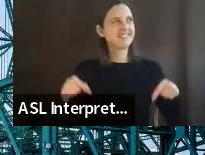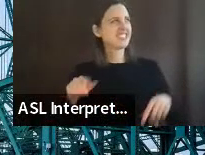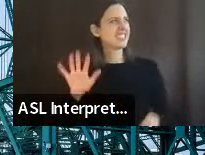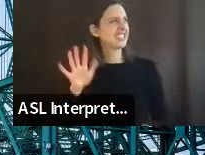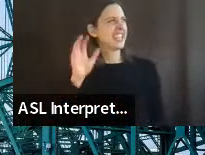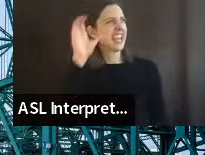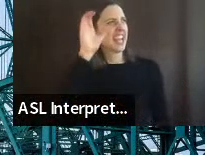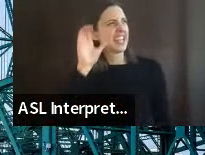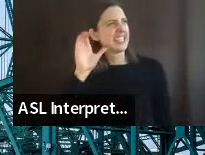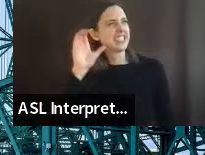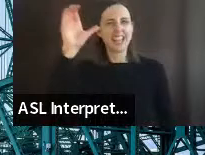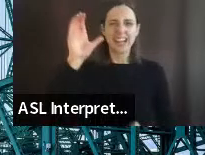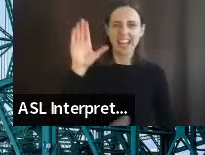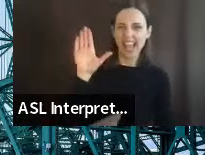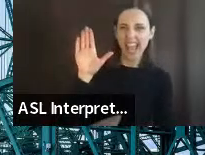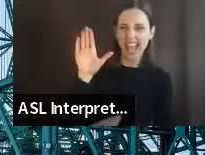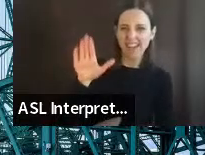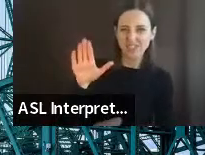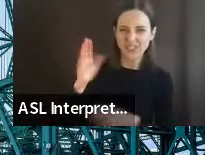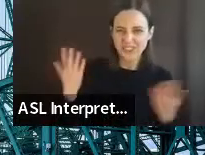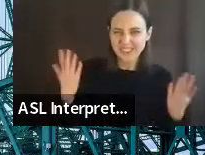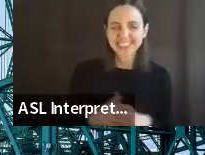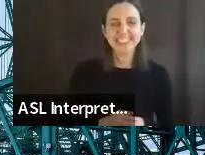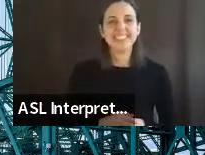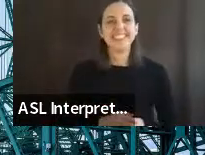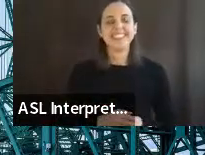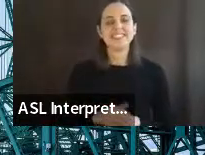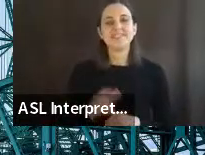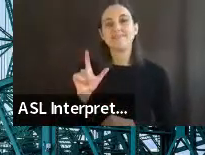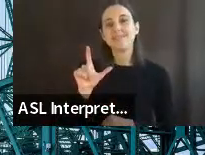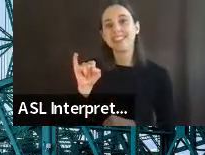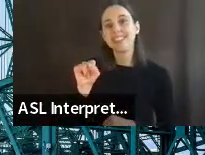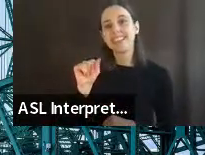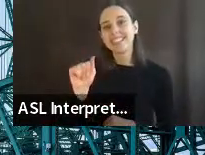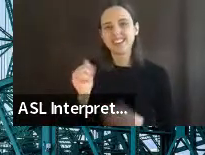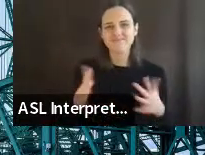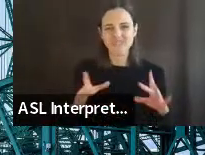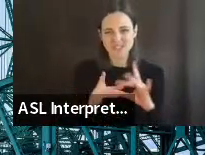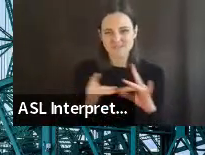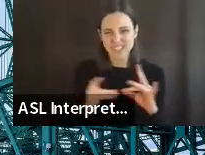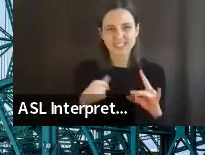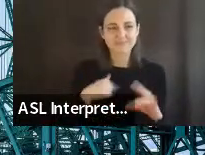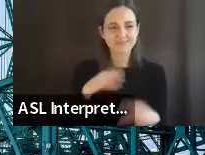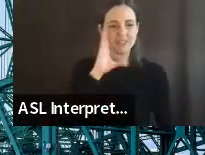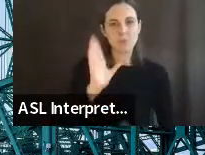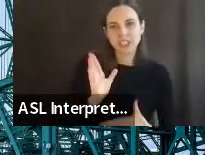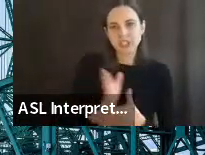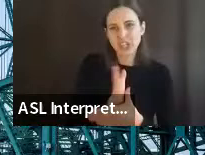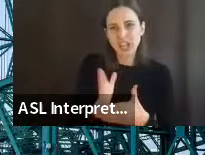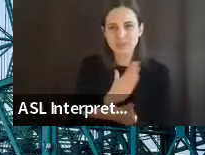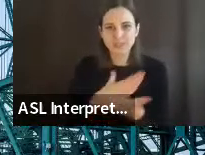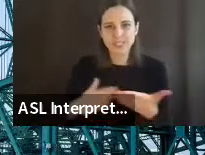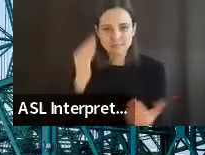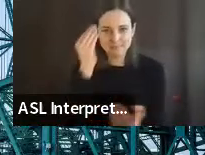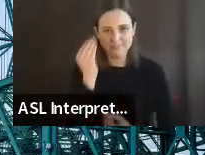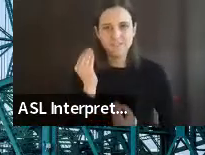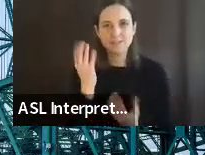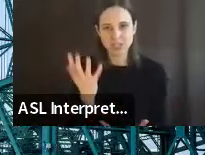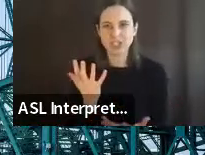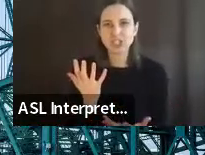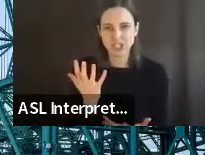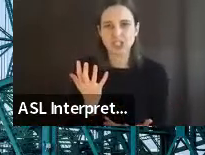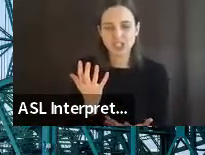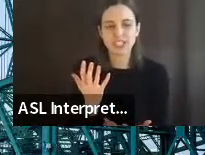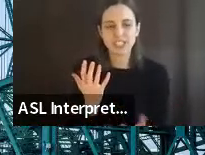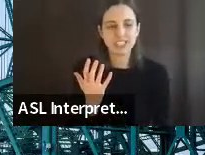sunny-ish afternoon. As Lisa mentioned, I'll be sharing some information. Some of it's information that you've seen before, because I want to make sure that